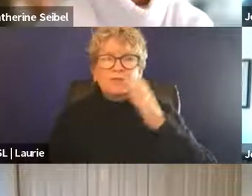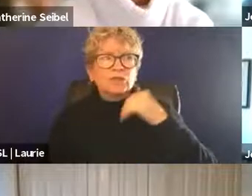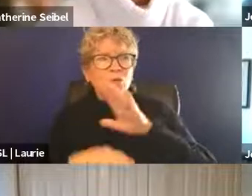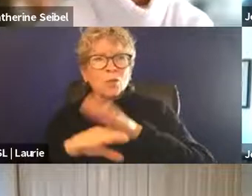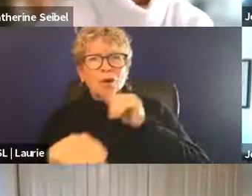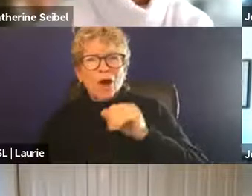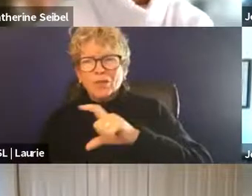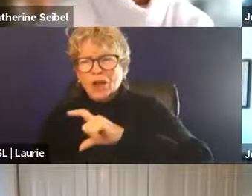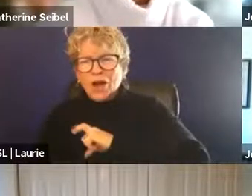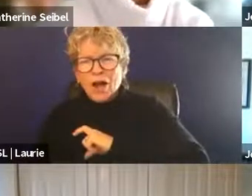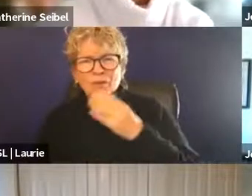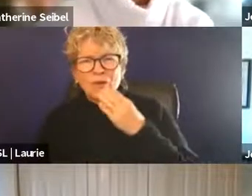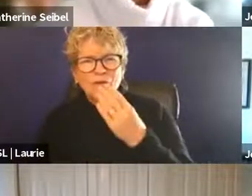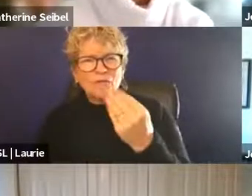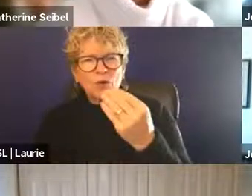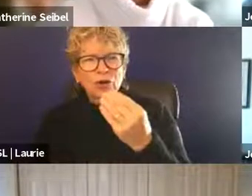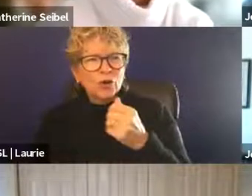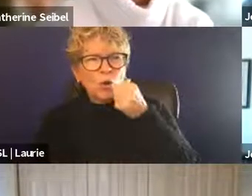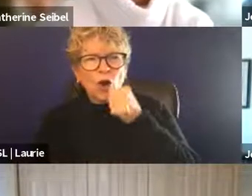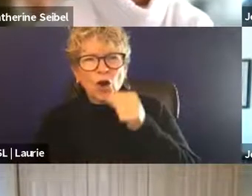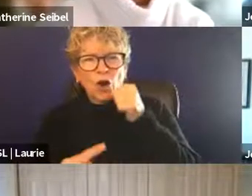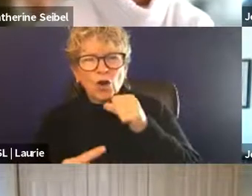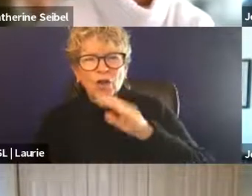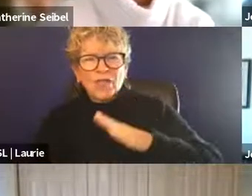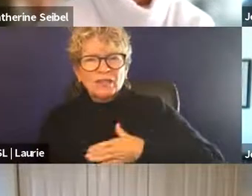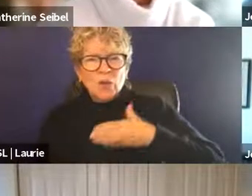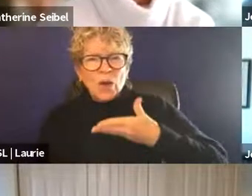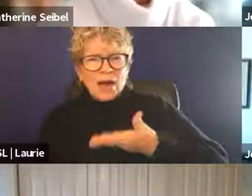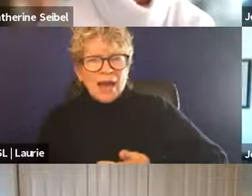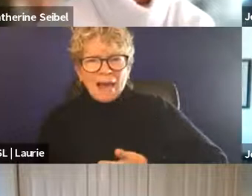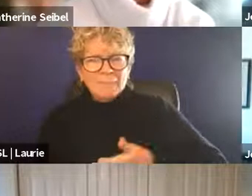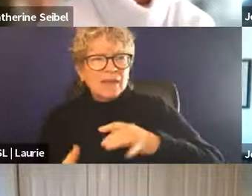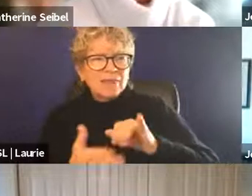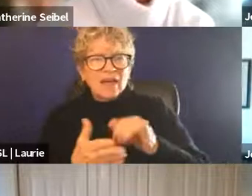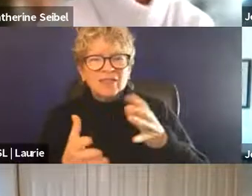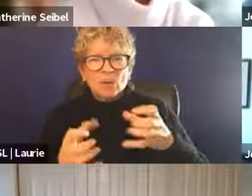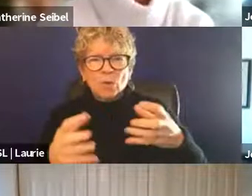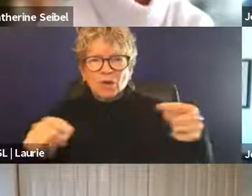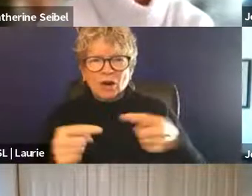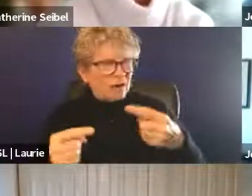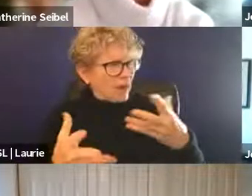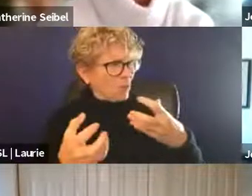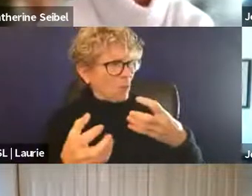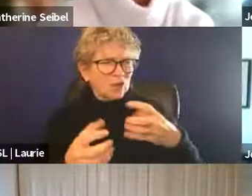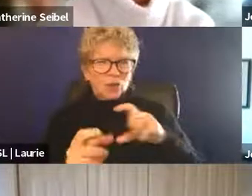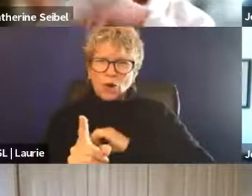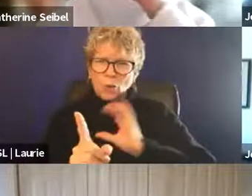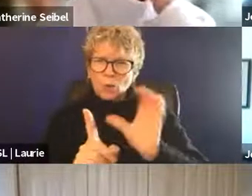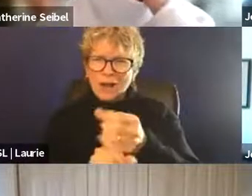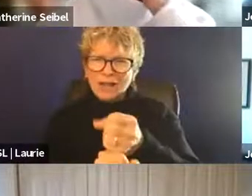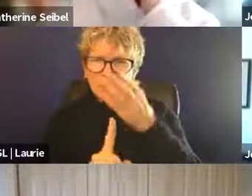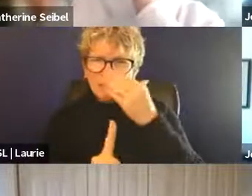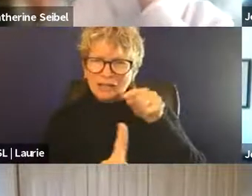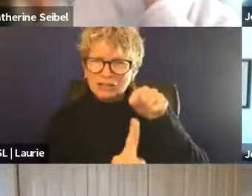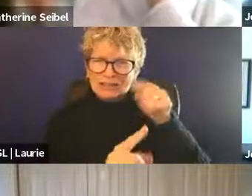that point girl who is so unhappy that they're harming themselves. I want her arrested because she's sick. I don't think